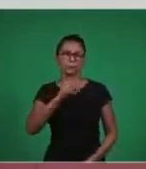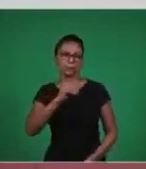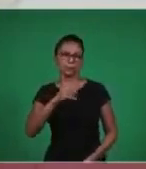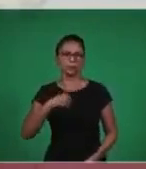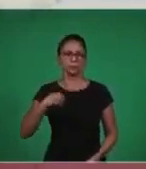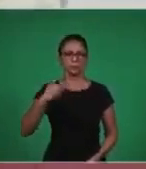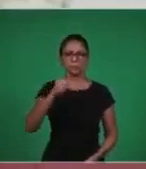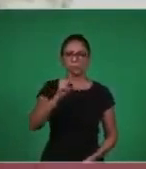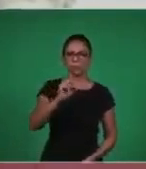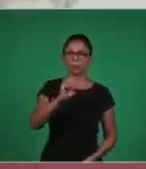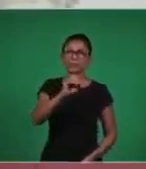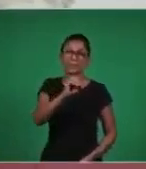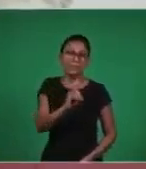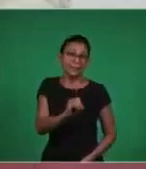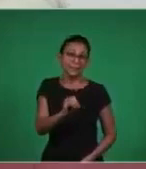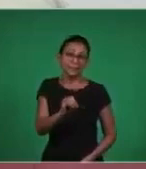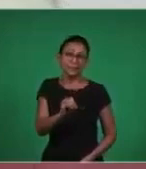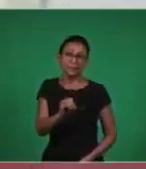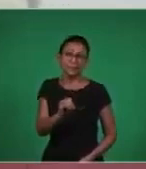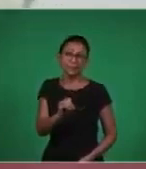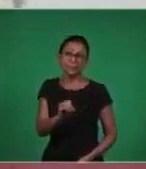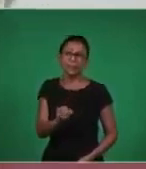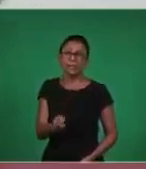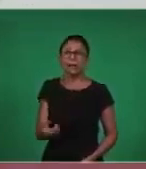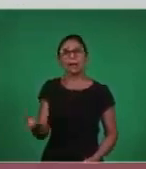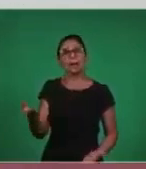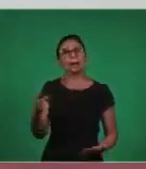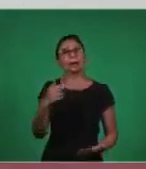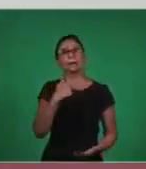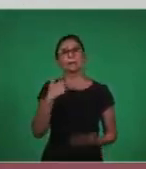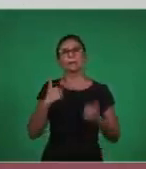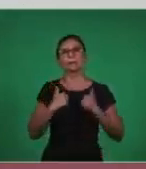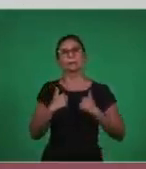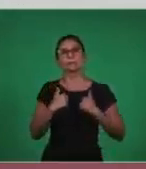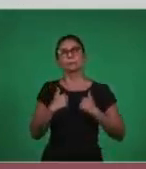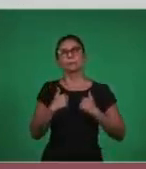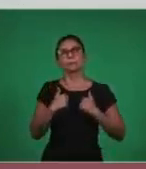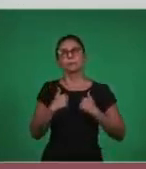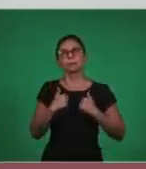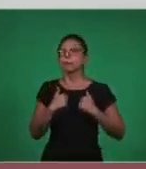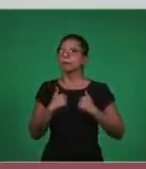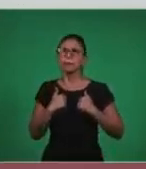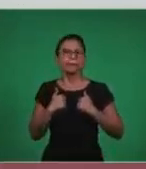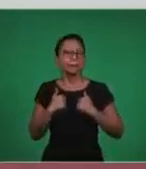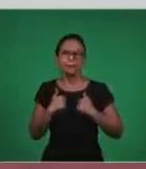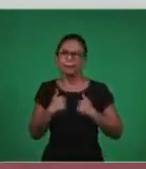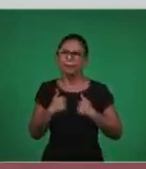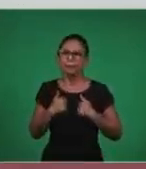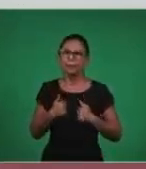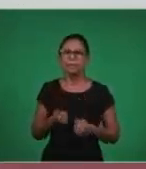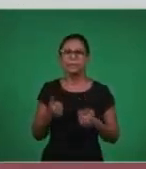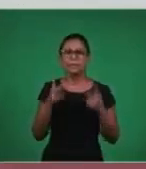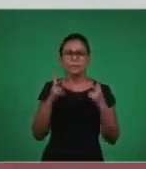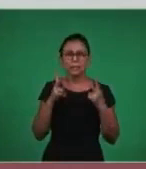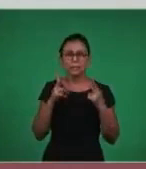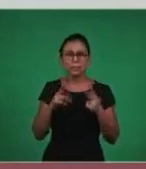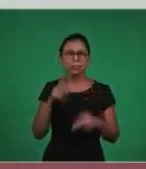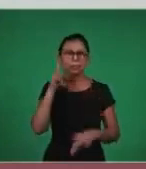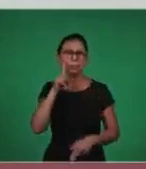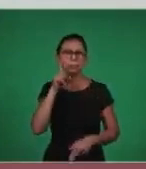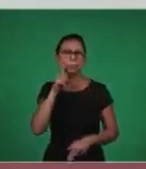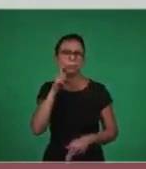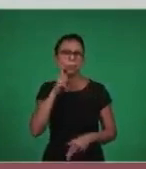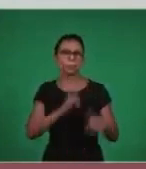that are 70, 80 years of age. They cannot just be standing still. They're going to do what is what we do in this, in the